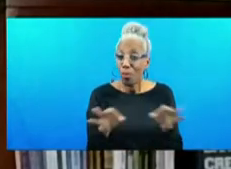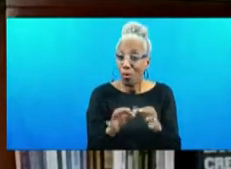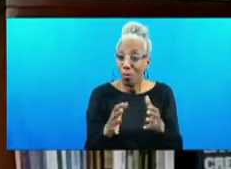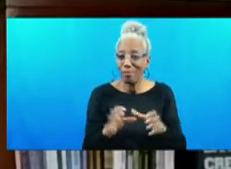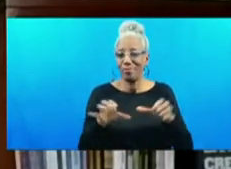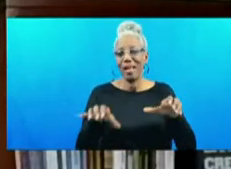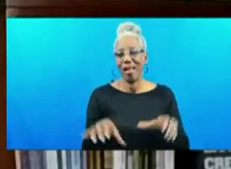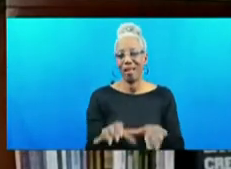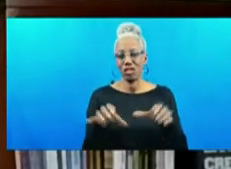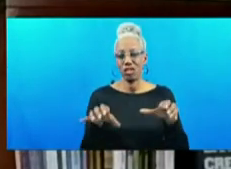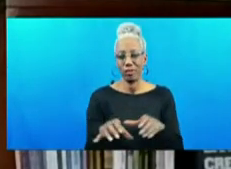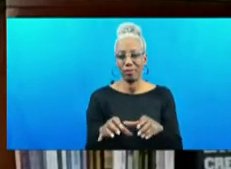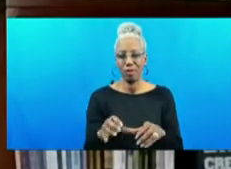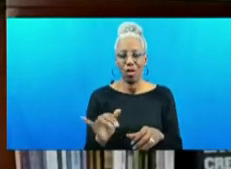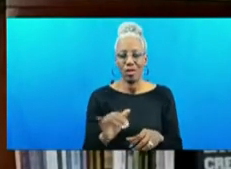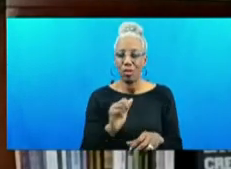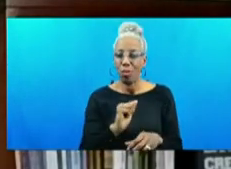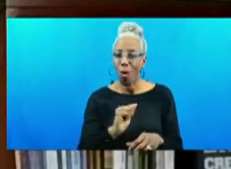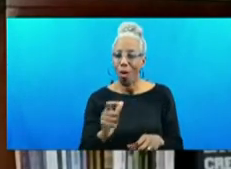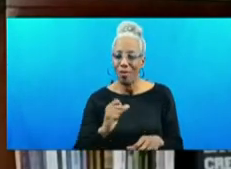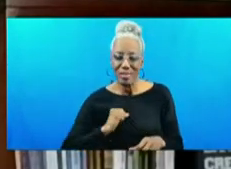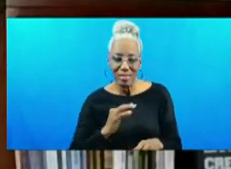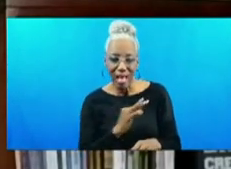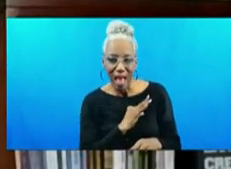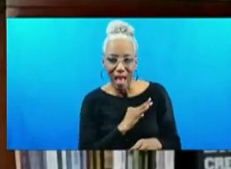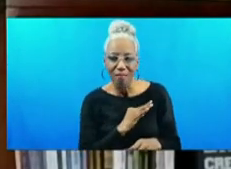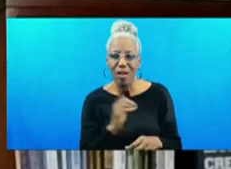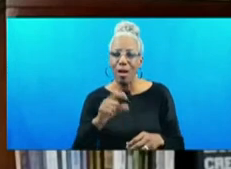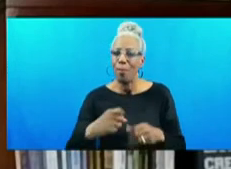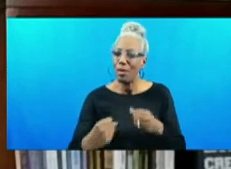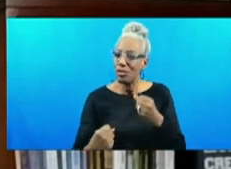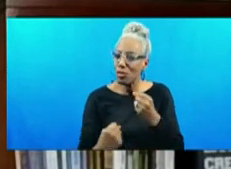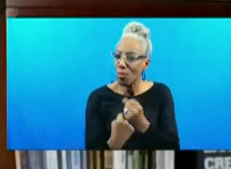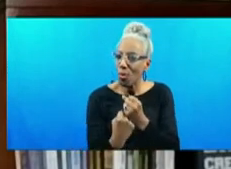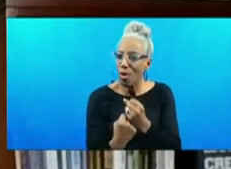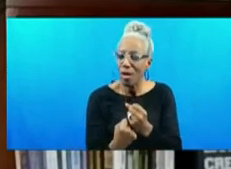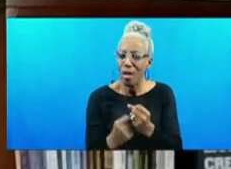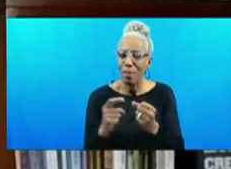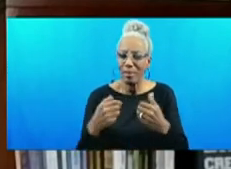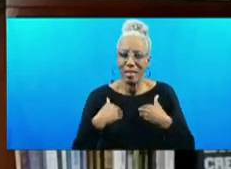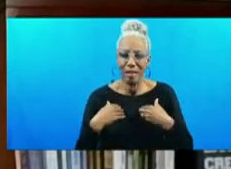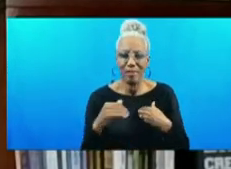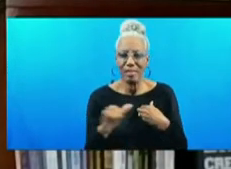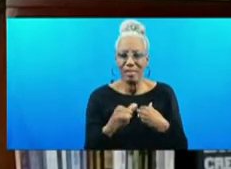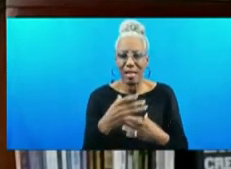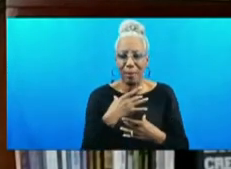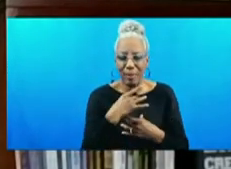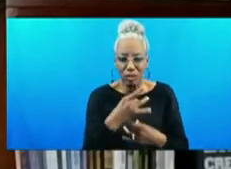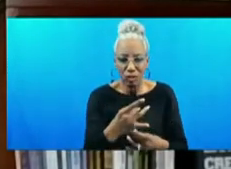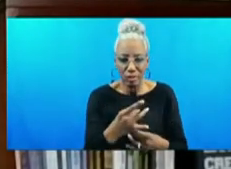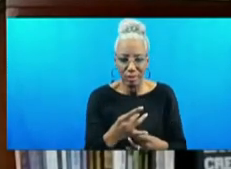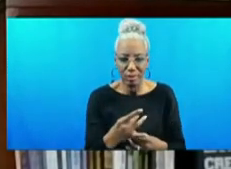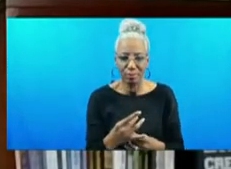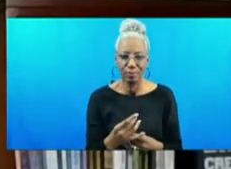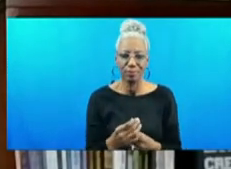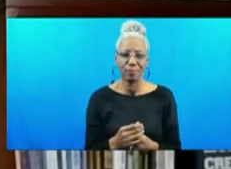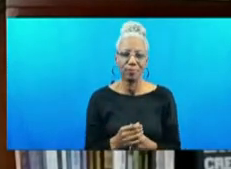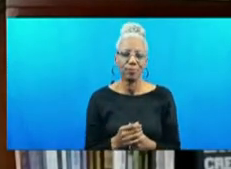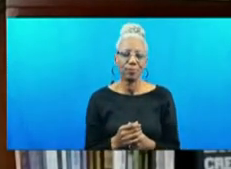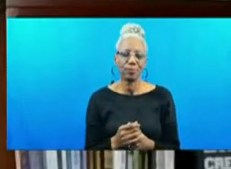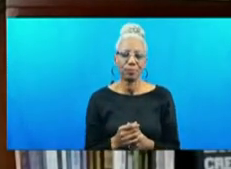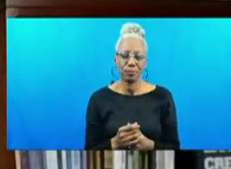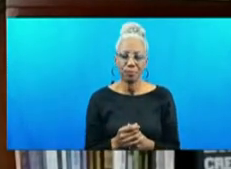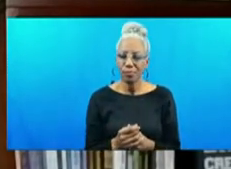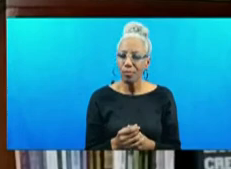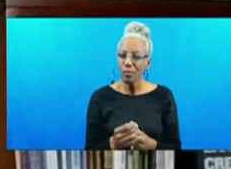every interaction and every bit of work that is planned in Montgomery County focuses on that. So let's talk about what drives that action for a quick moment.